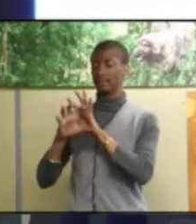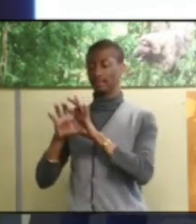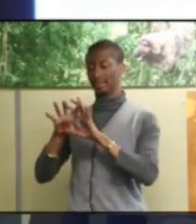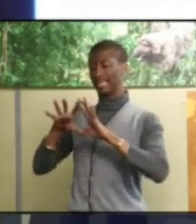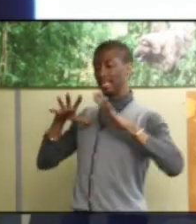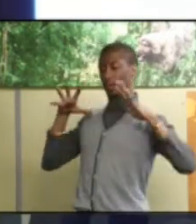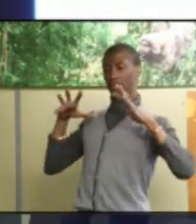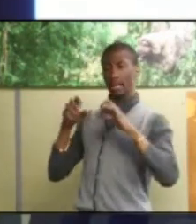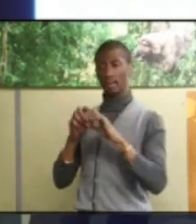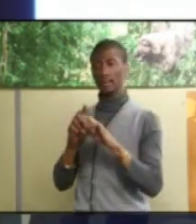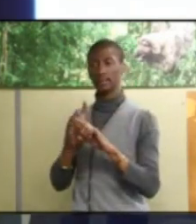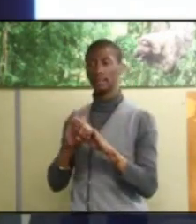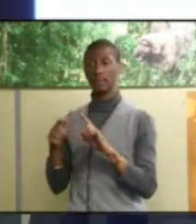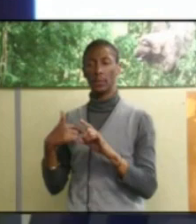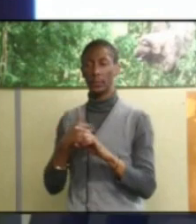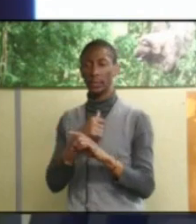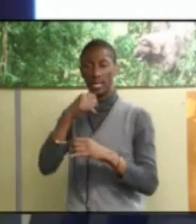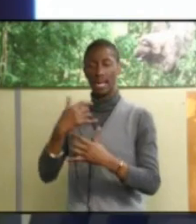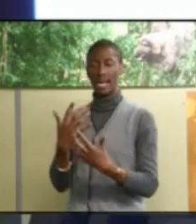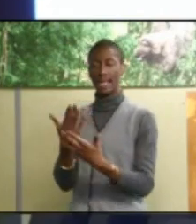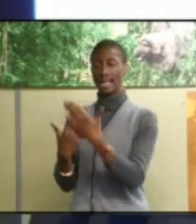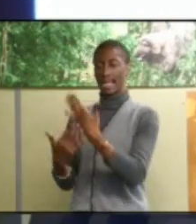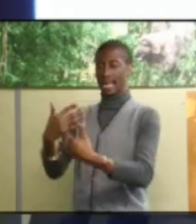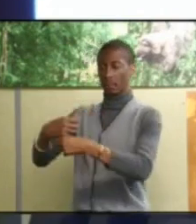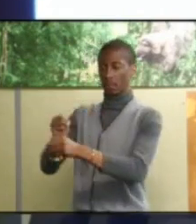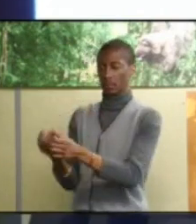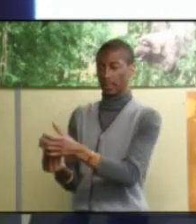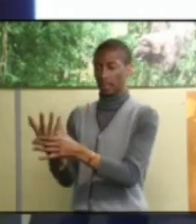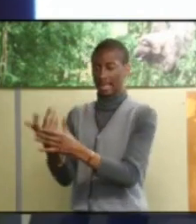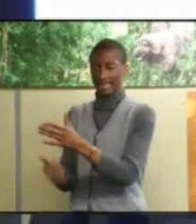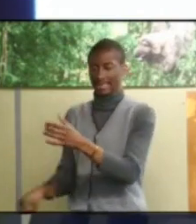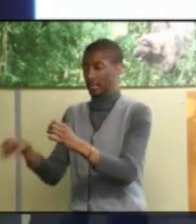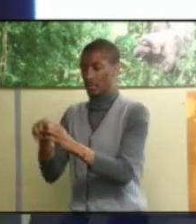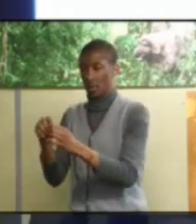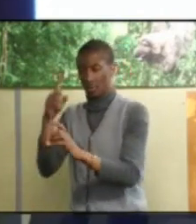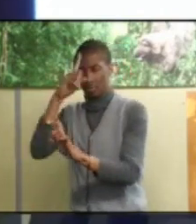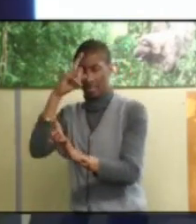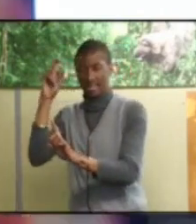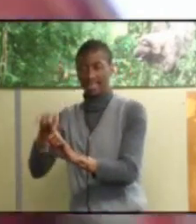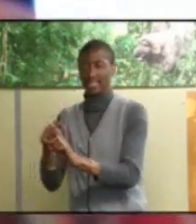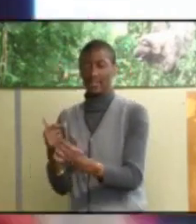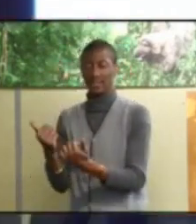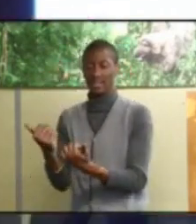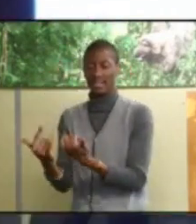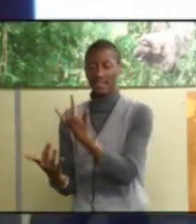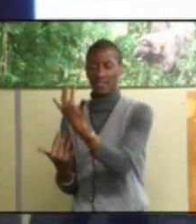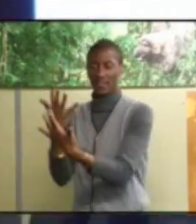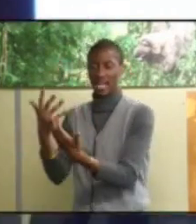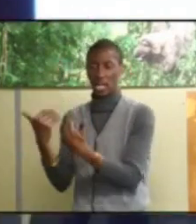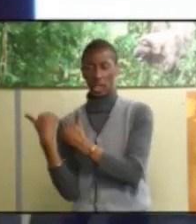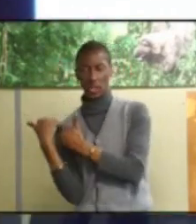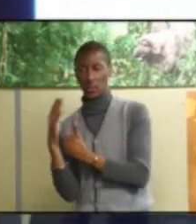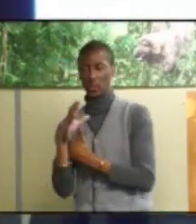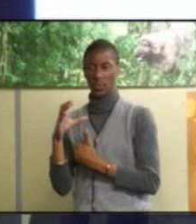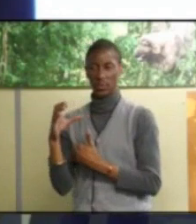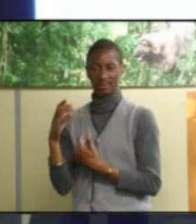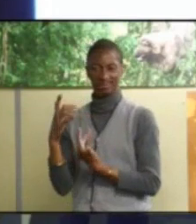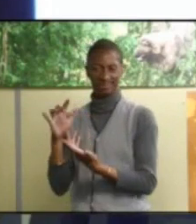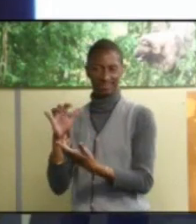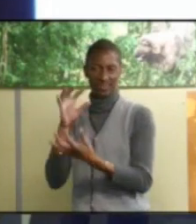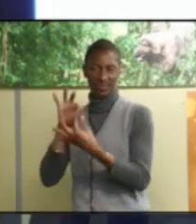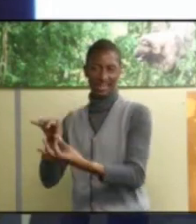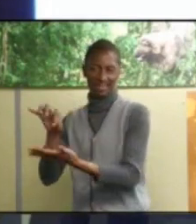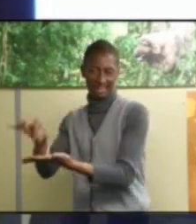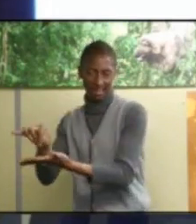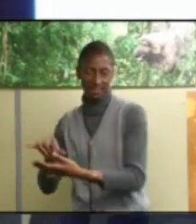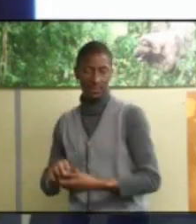hand reproducing plants anymore as much because of the fire load in dioramas and all that sort of stuff. So Okay. One